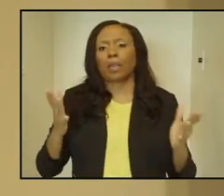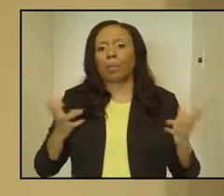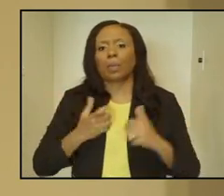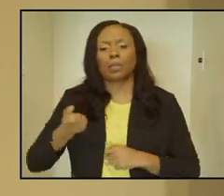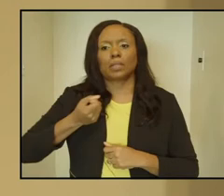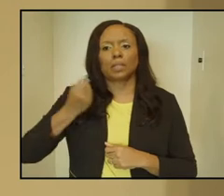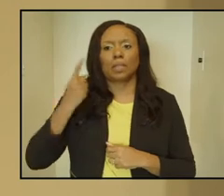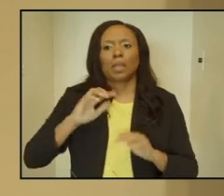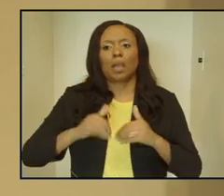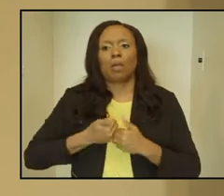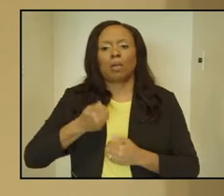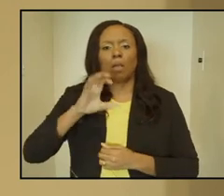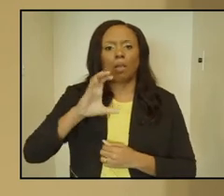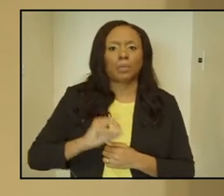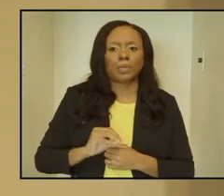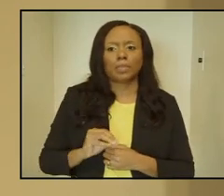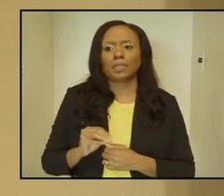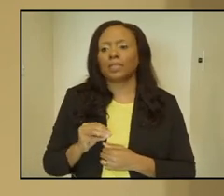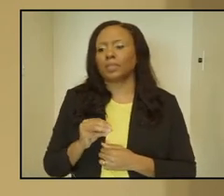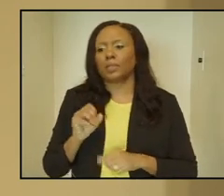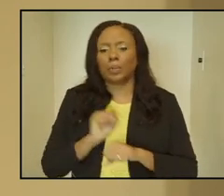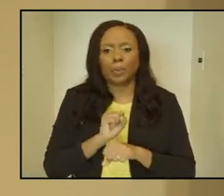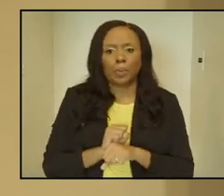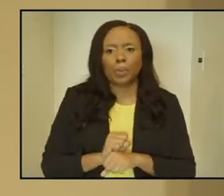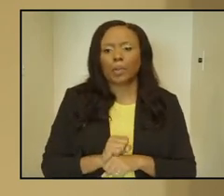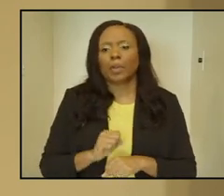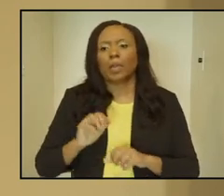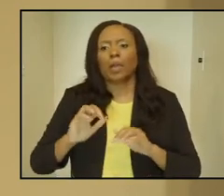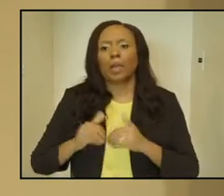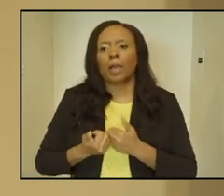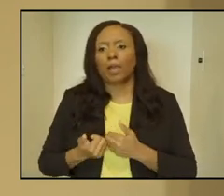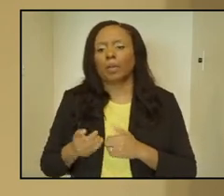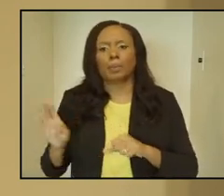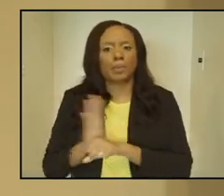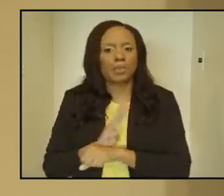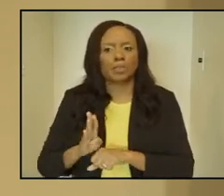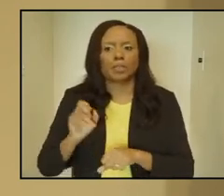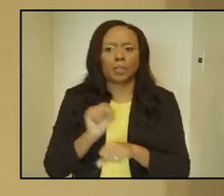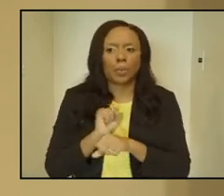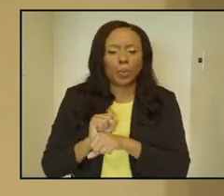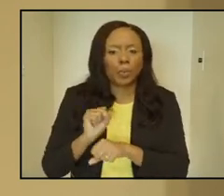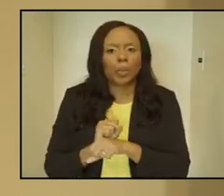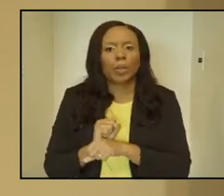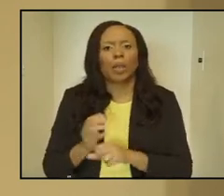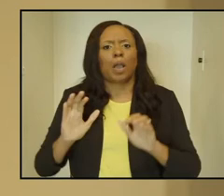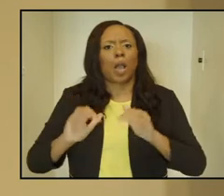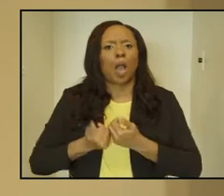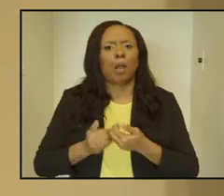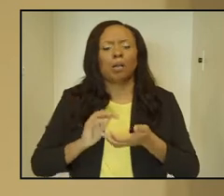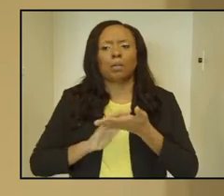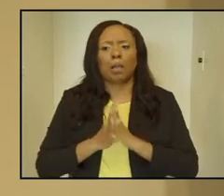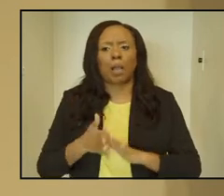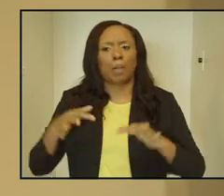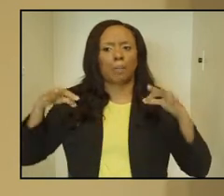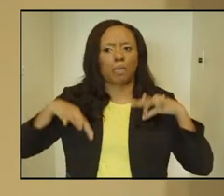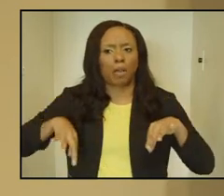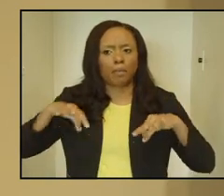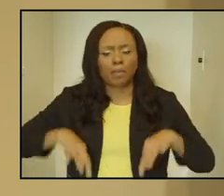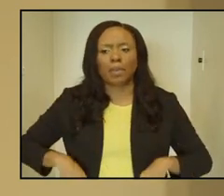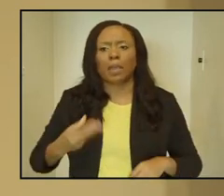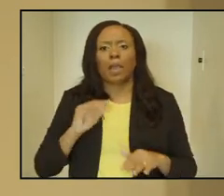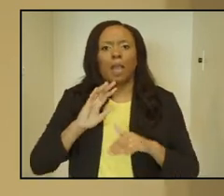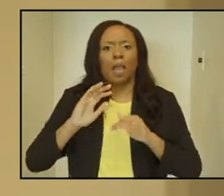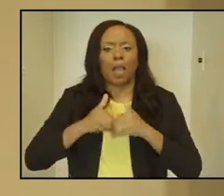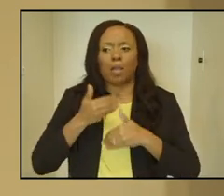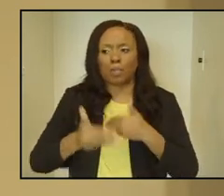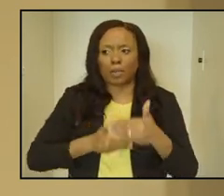work in order to facilitate that mutual interest and pursuit of profit and progress. So the